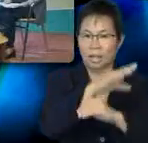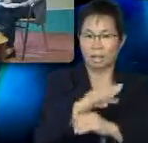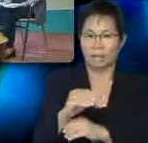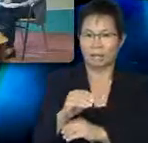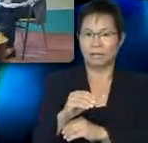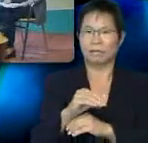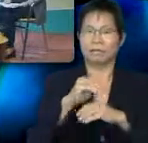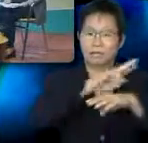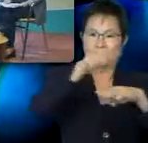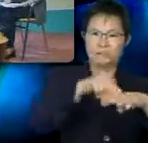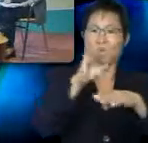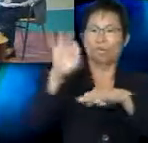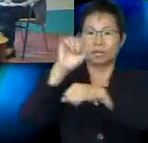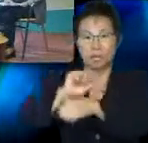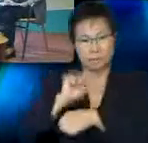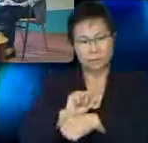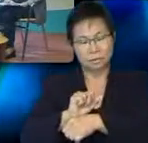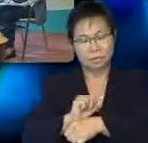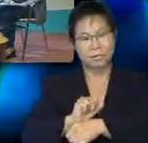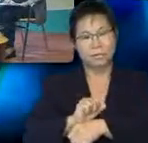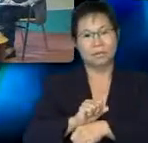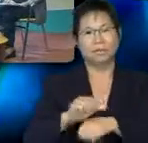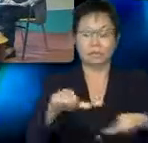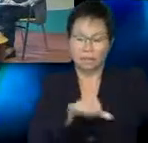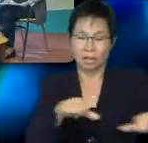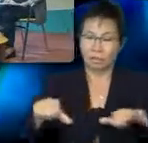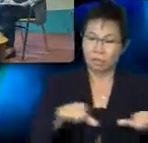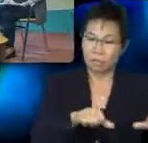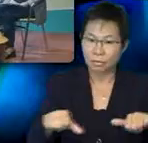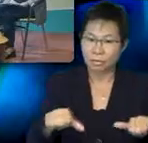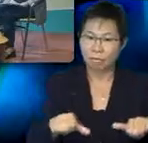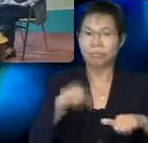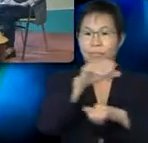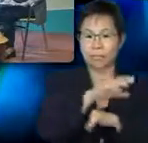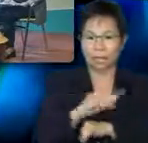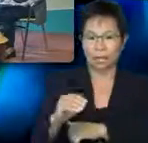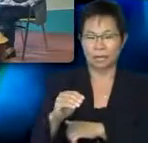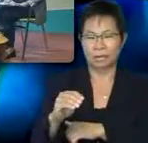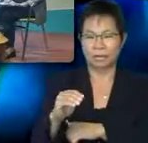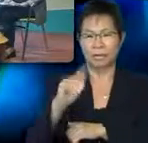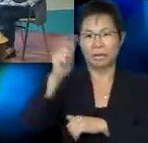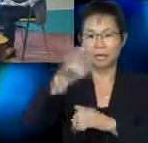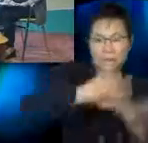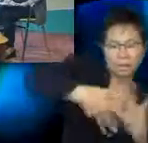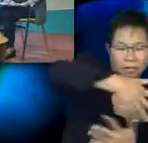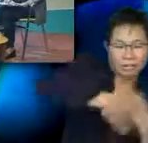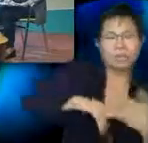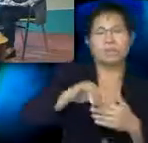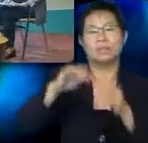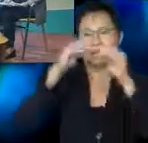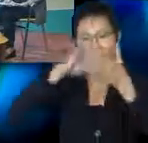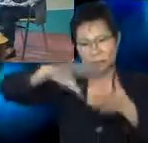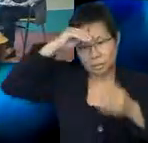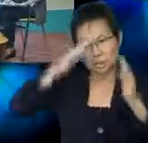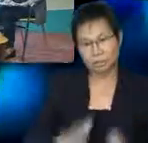the nature of the tasks, the activities, and the interactions that learners